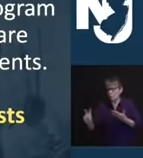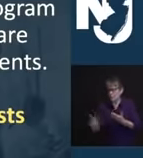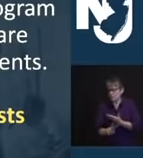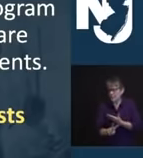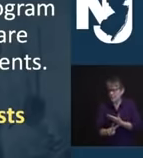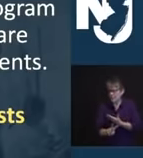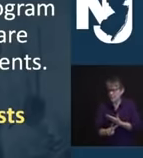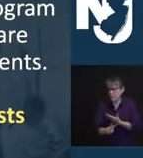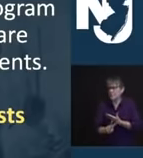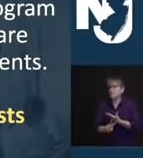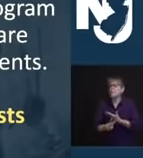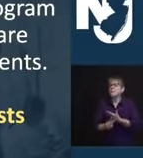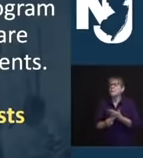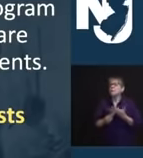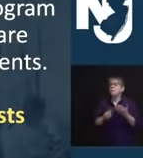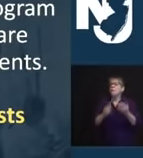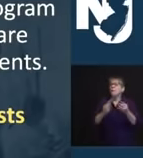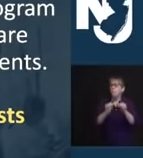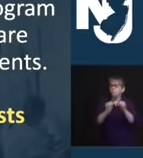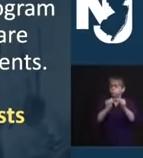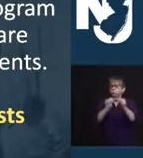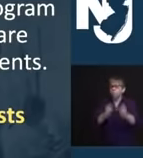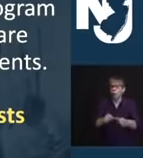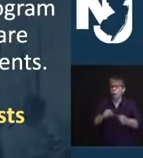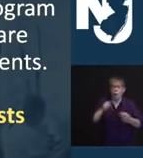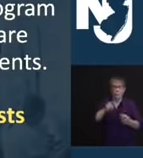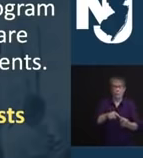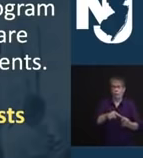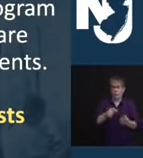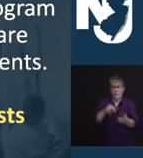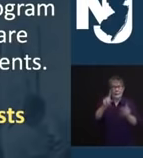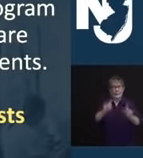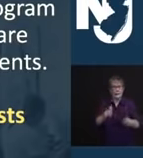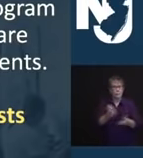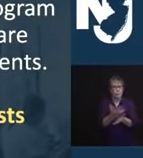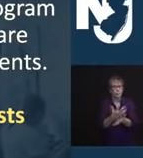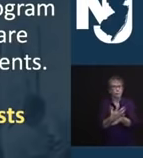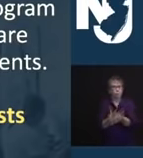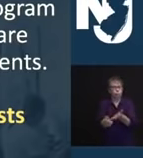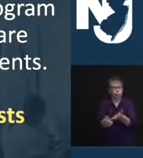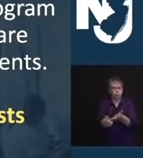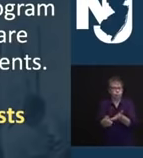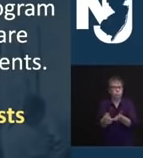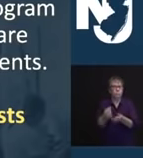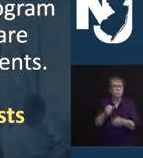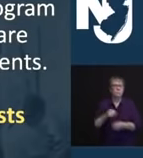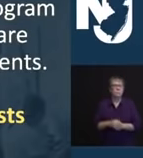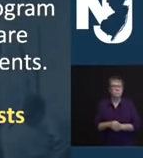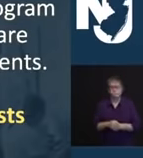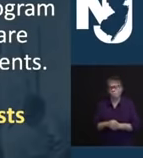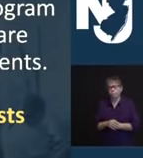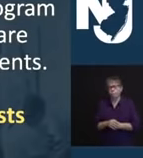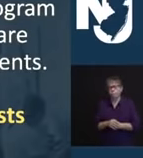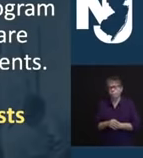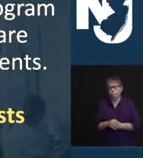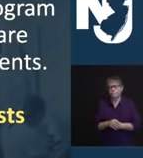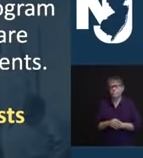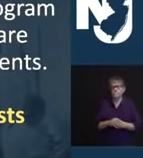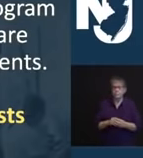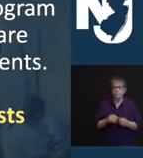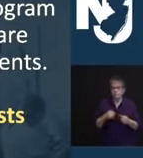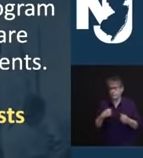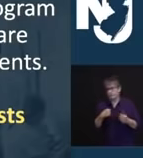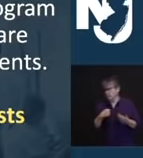spike in cases among staff or among returning residents who went to be with their families. Making sure that this virus is kept out